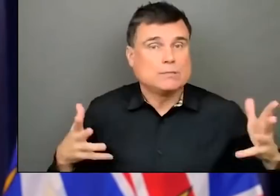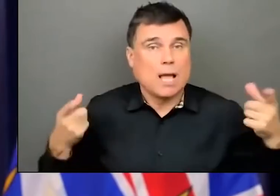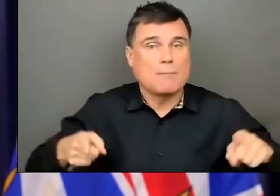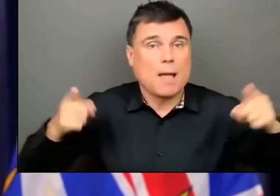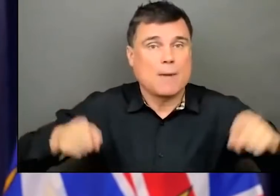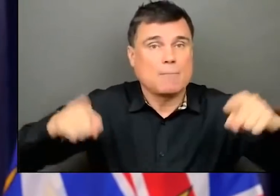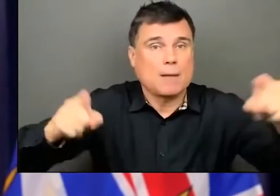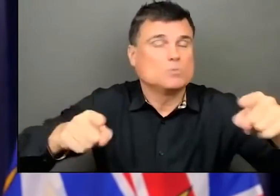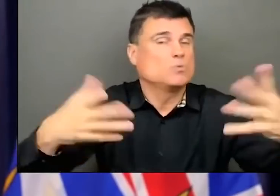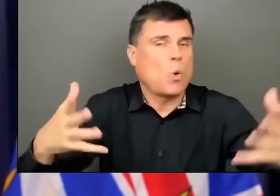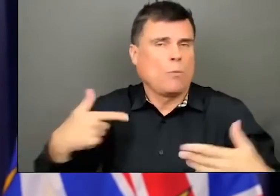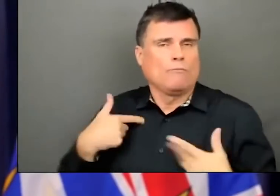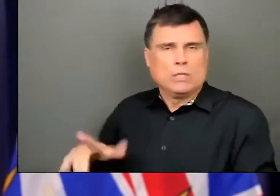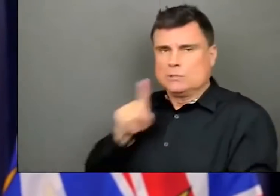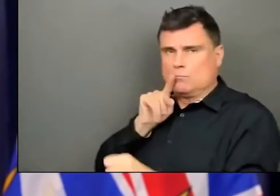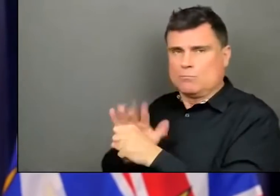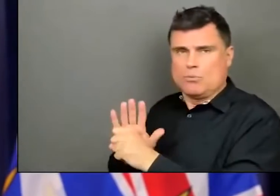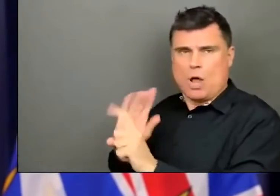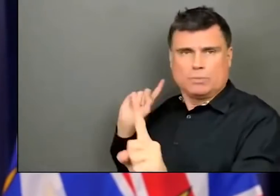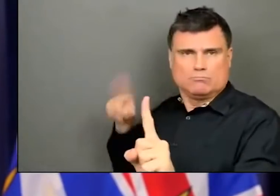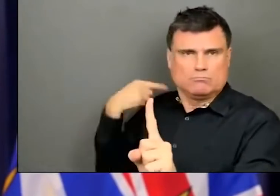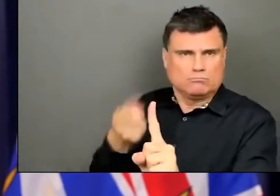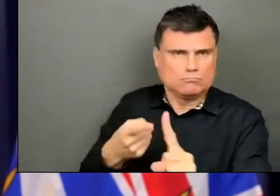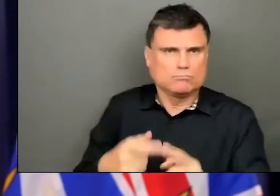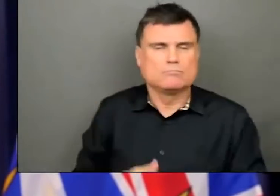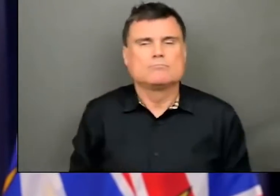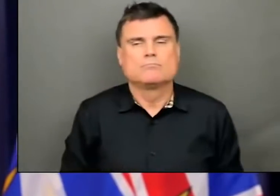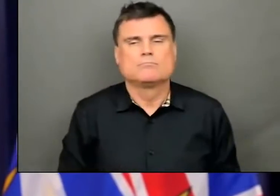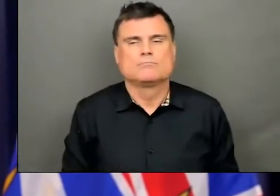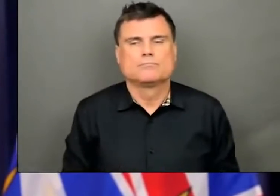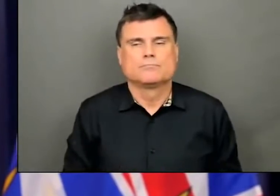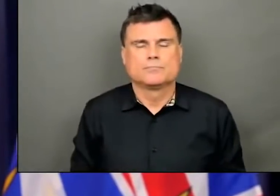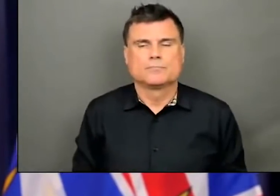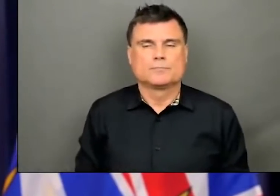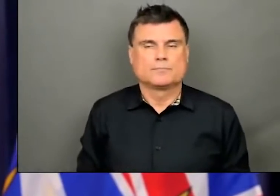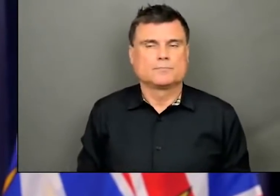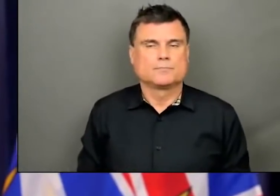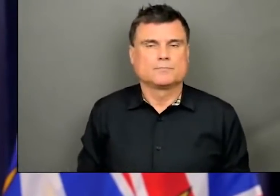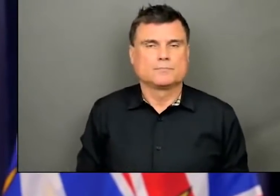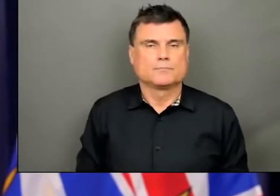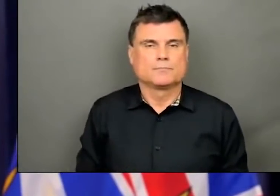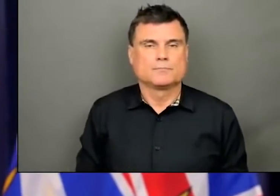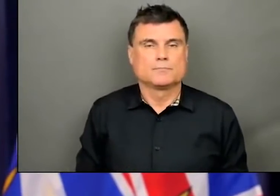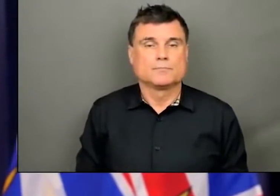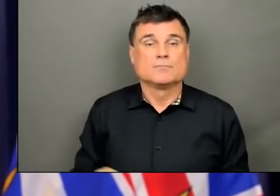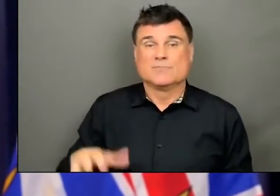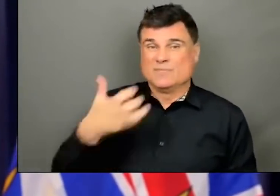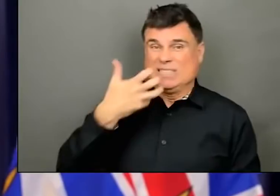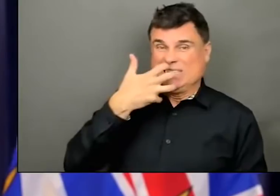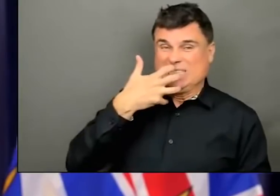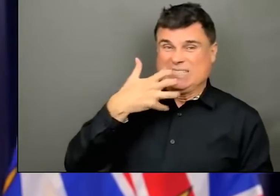work together on many core issues, from housing affordability and safety and infrastructure, income